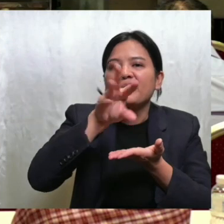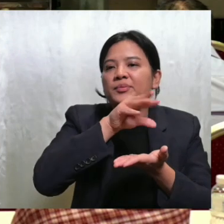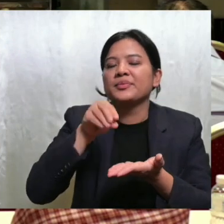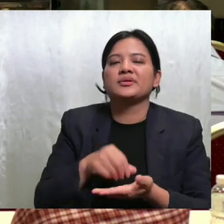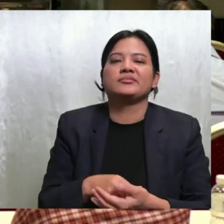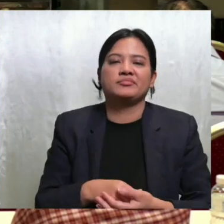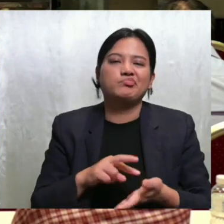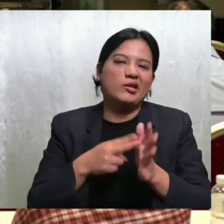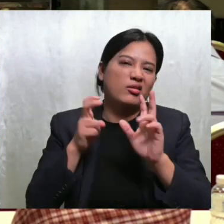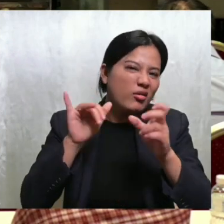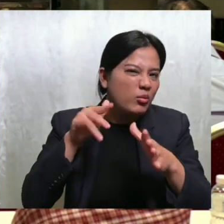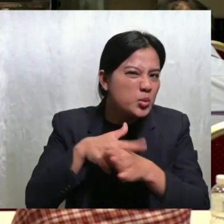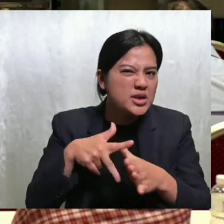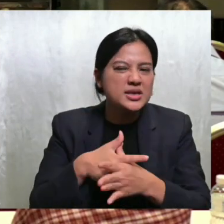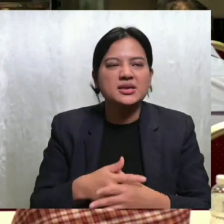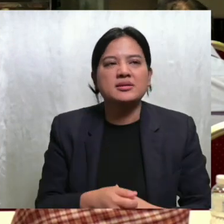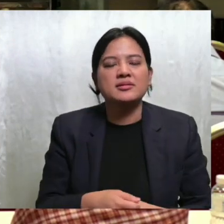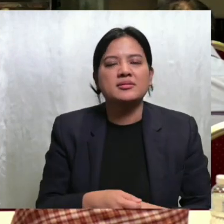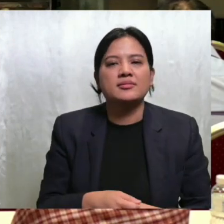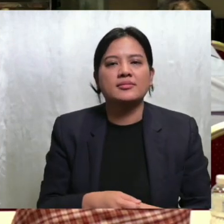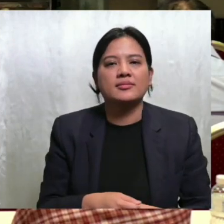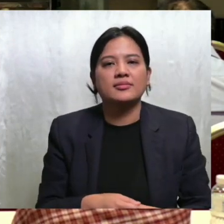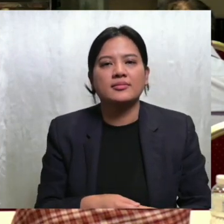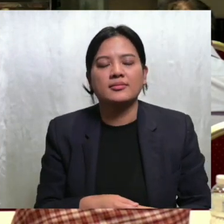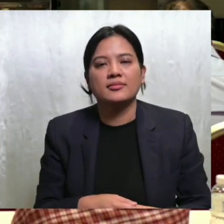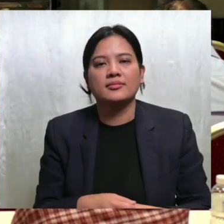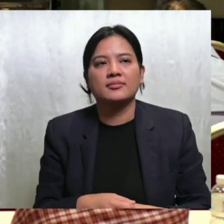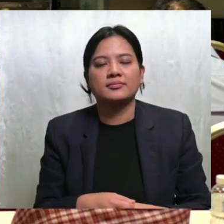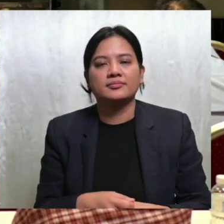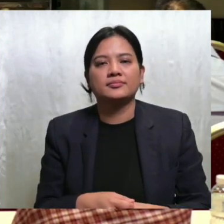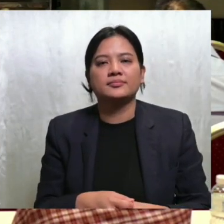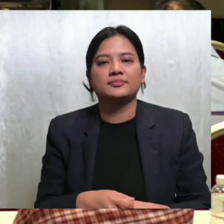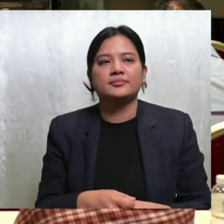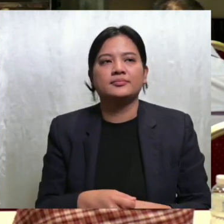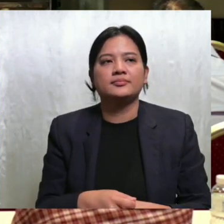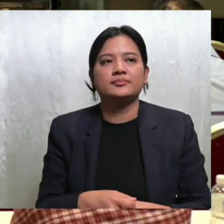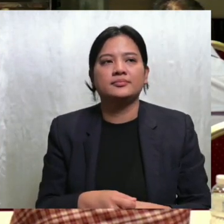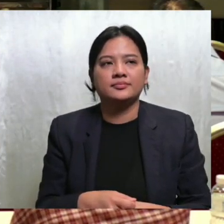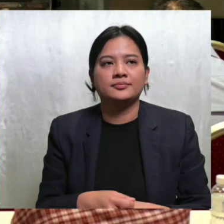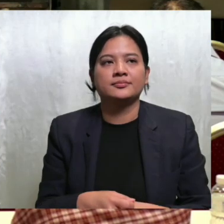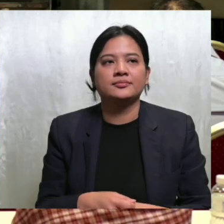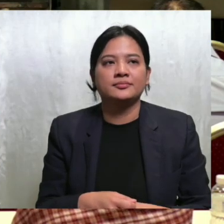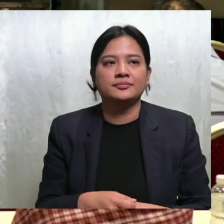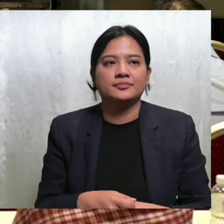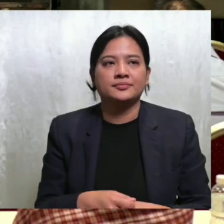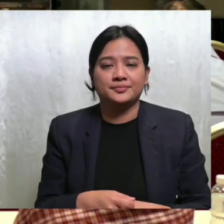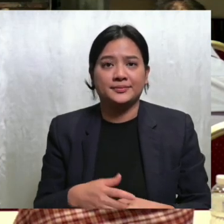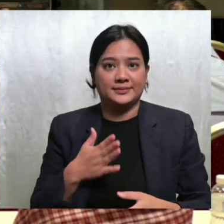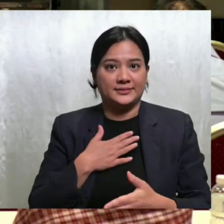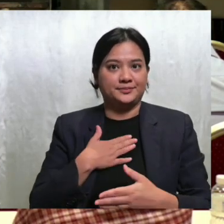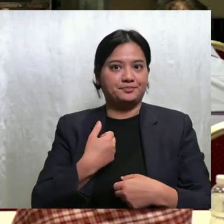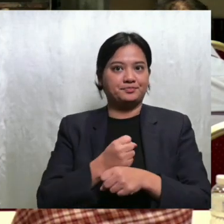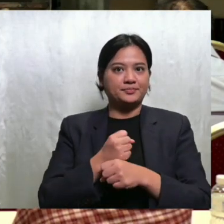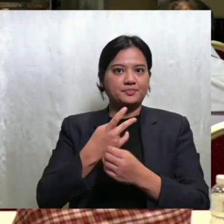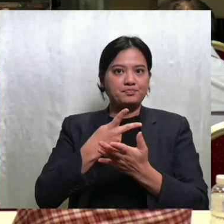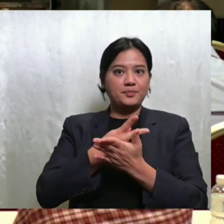there's another project that at AICTE we have undertaken known as SSID, which is exactly to handle this. So that